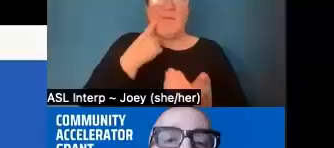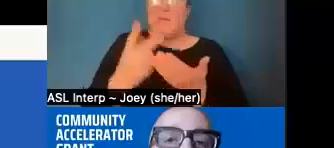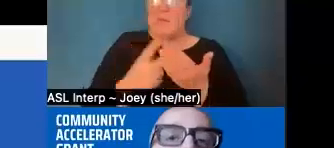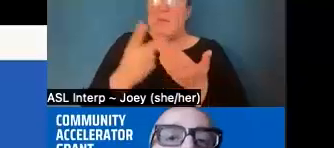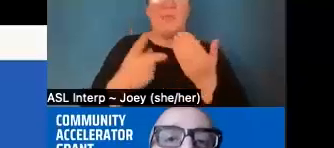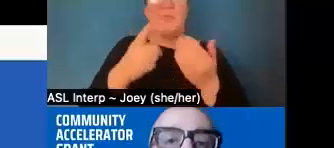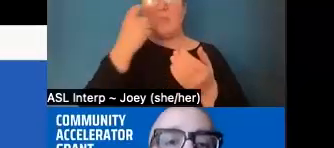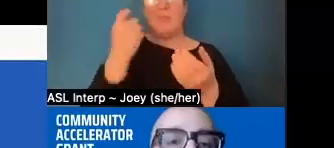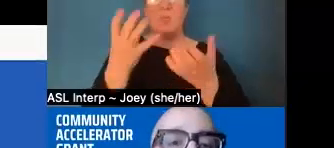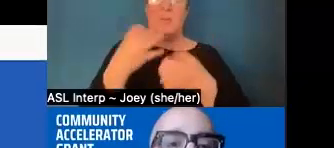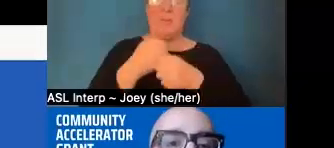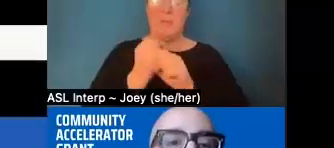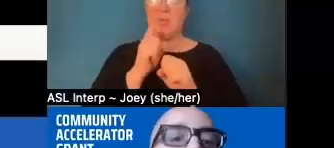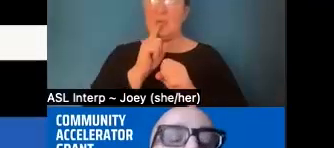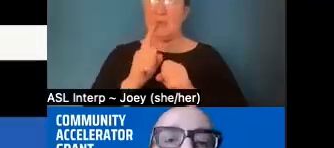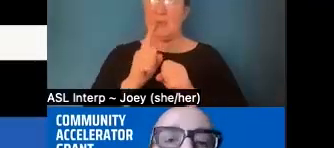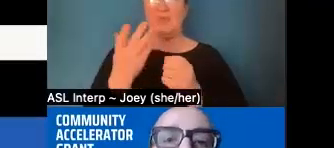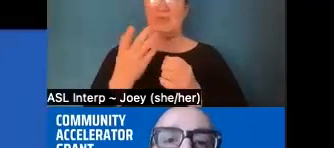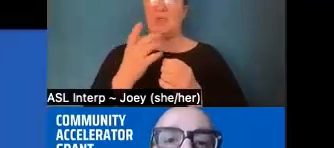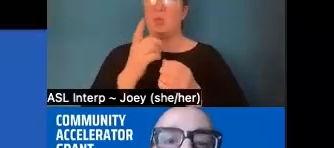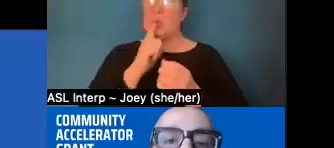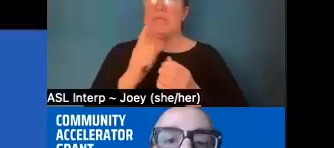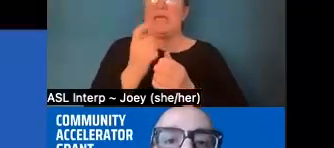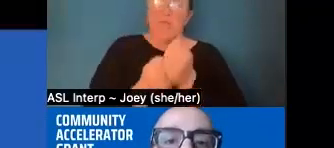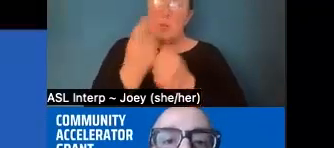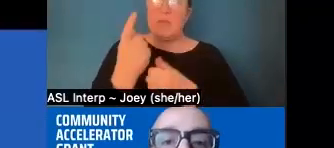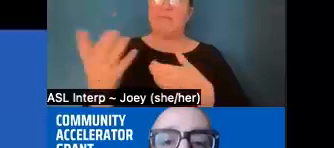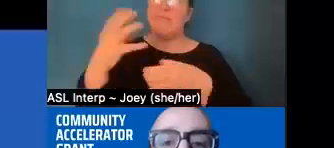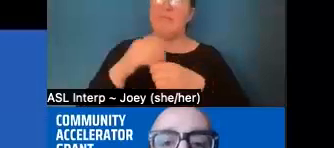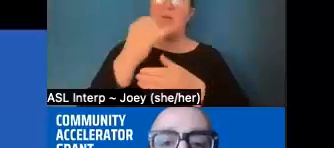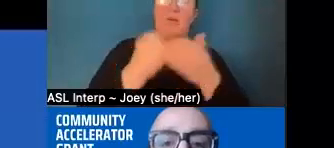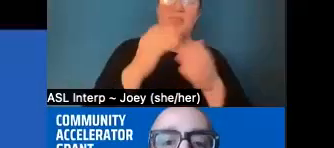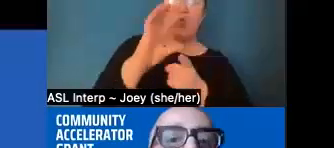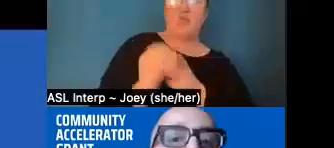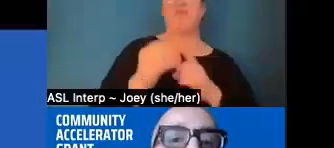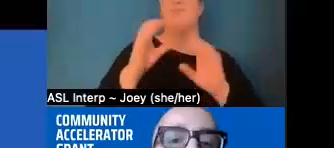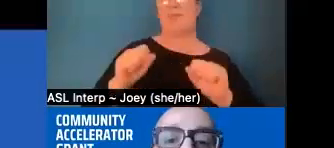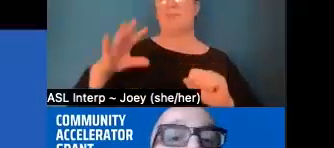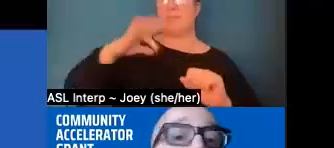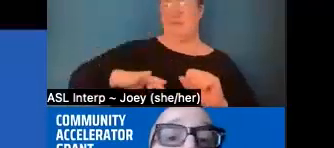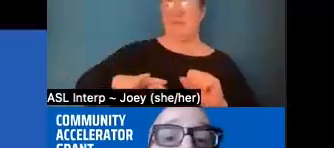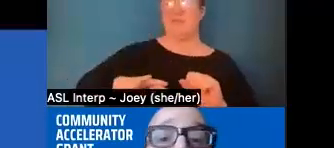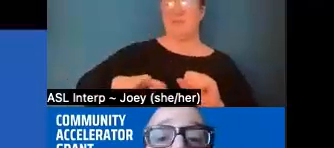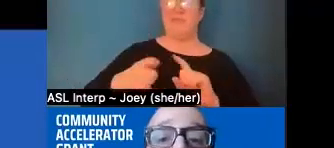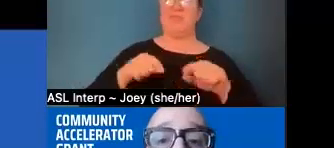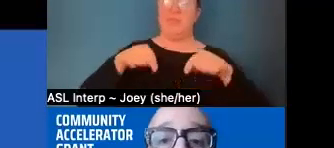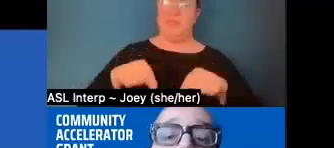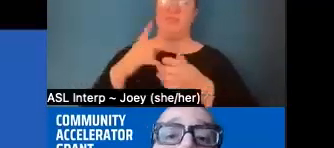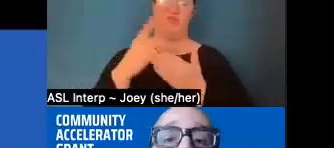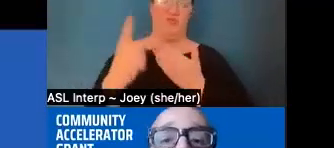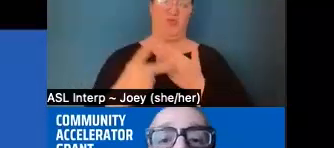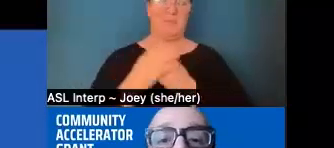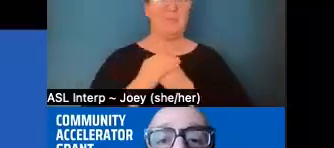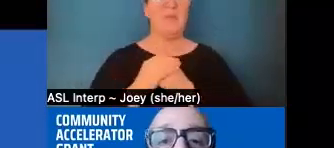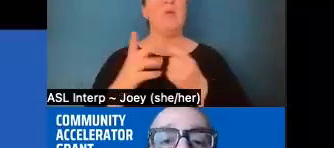make sure that the entire sector has the ability to benefit from this program. When you do close out of this Zoom, you will